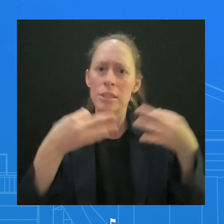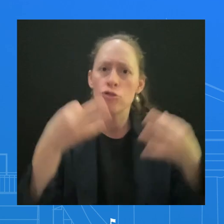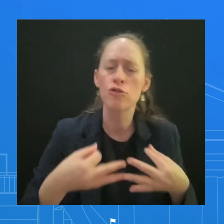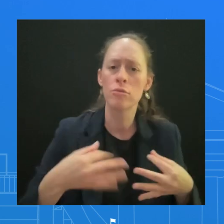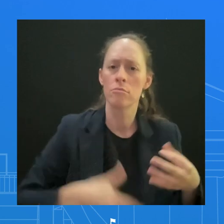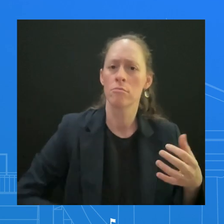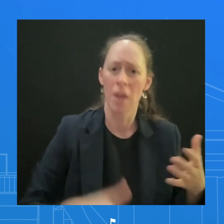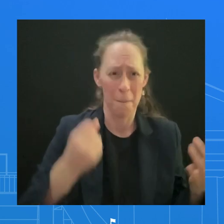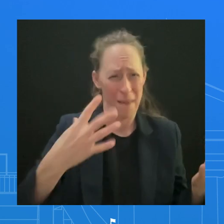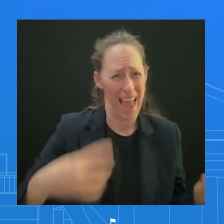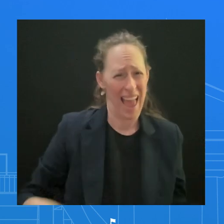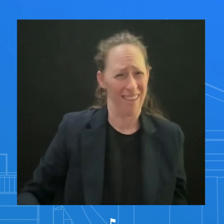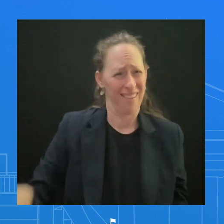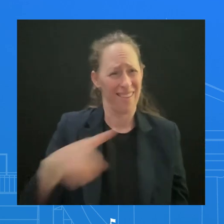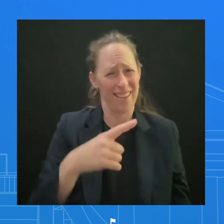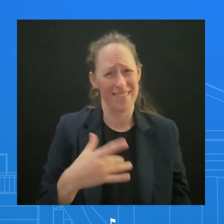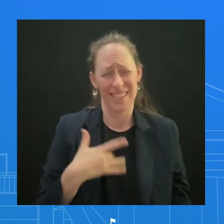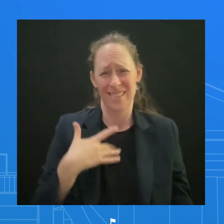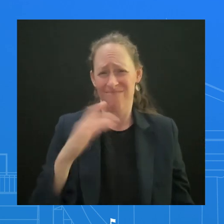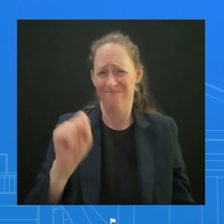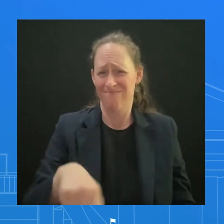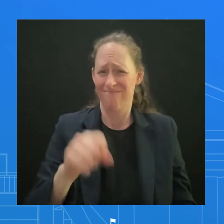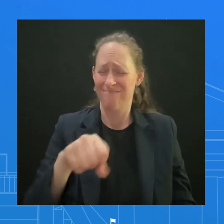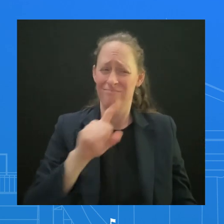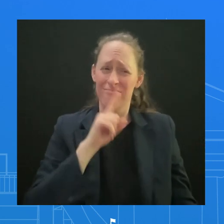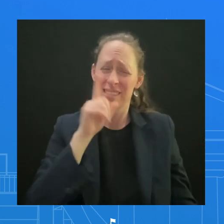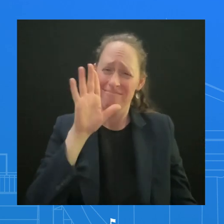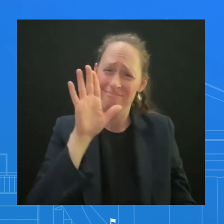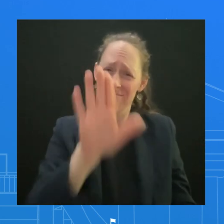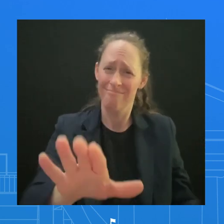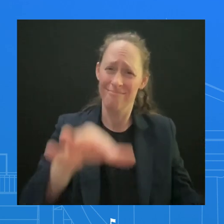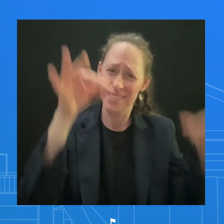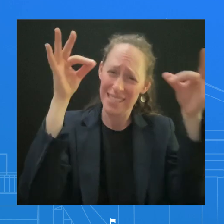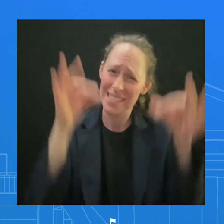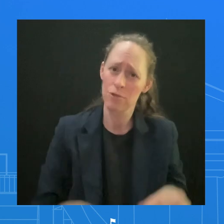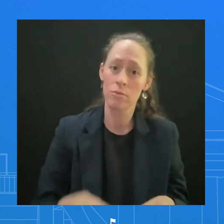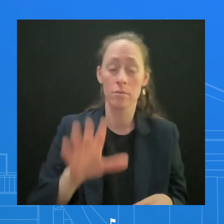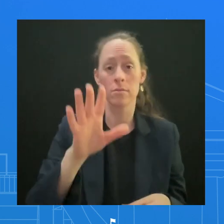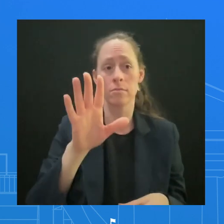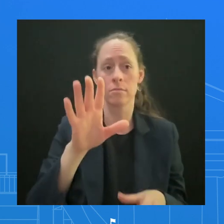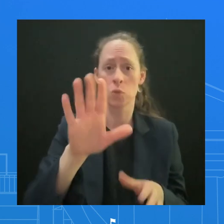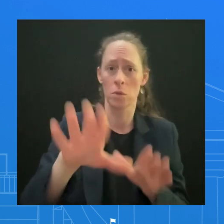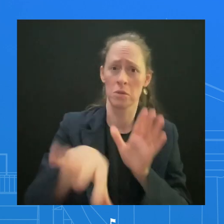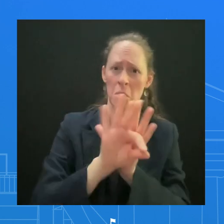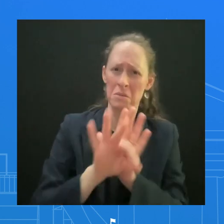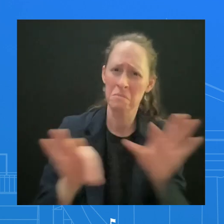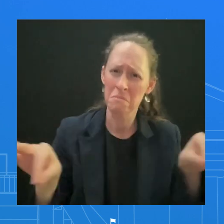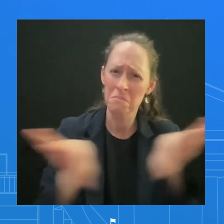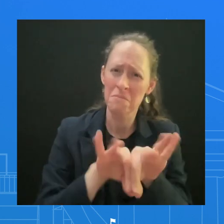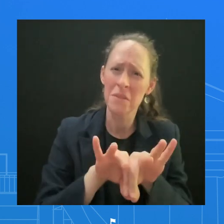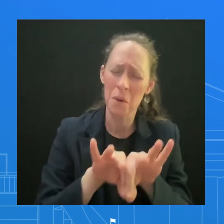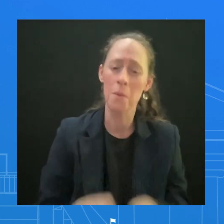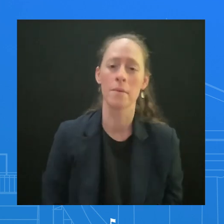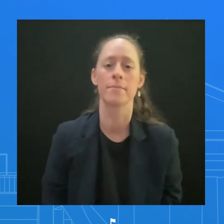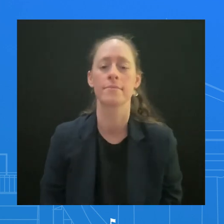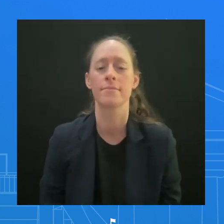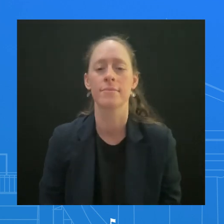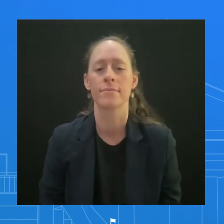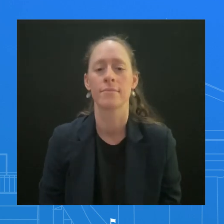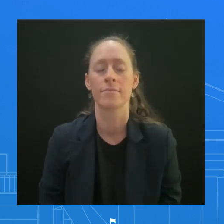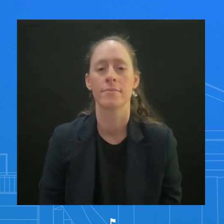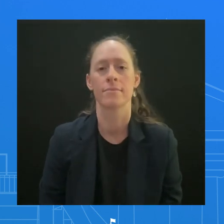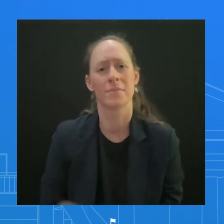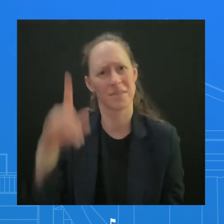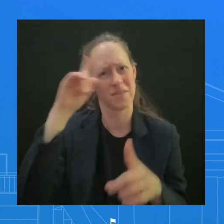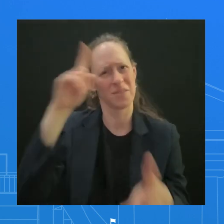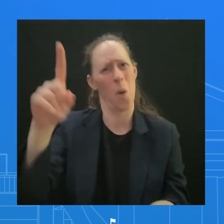fundamental. As the president has made clear, the only way to ensure women in every state have access to abortion